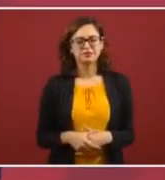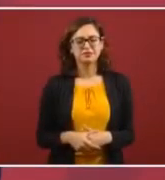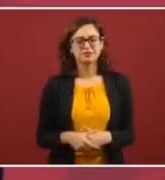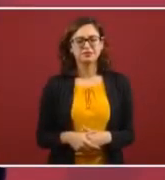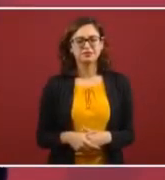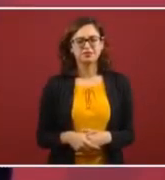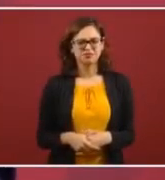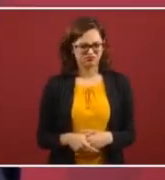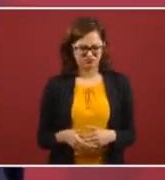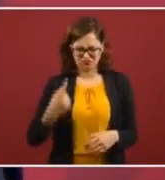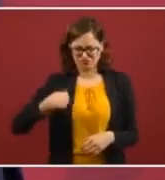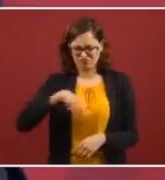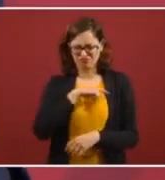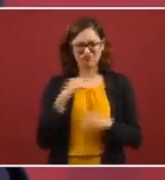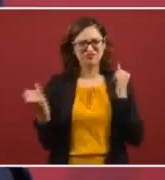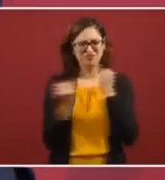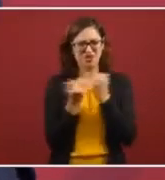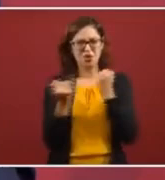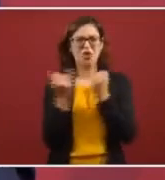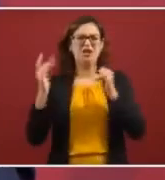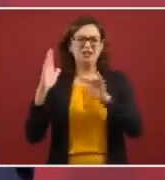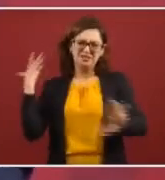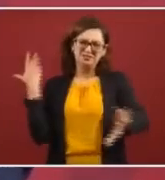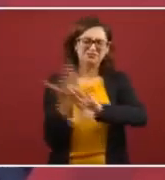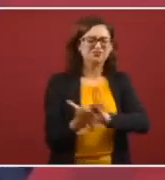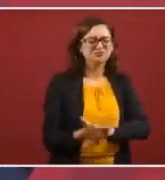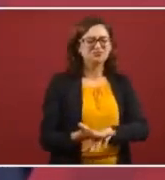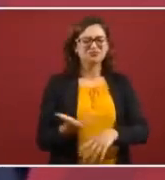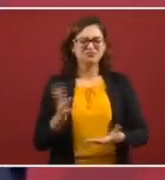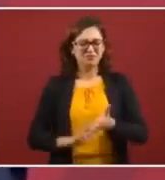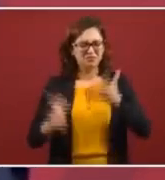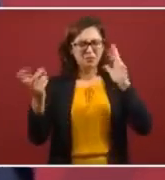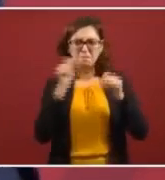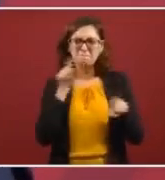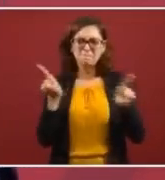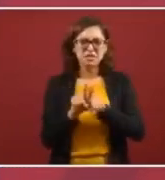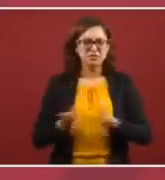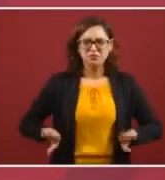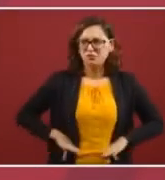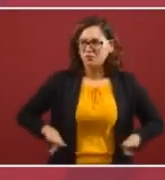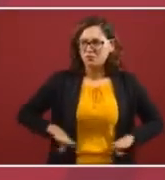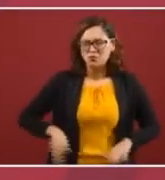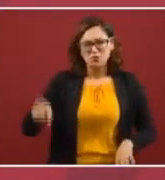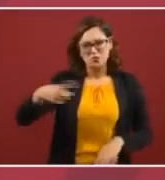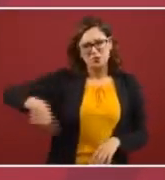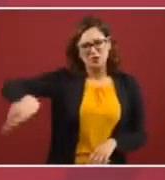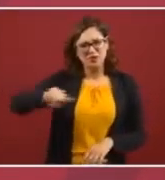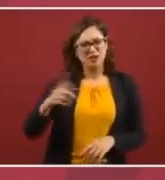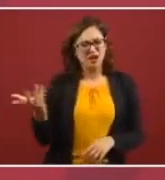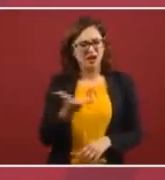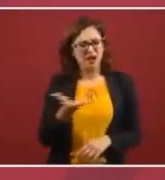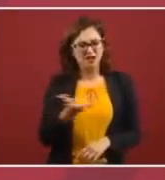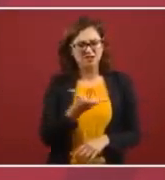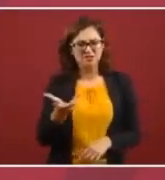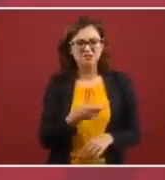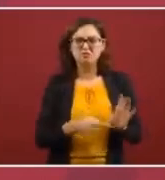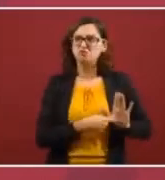even using the ex-president's names, like the way they used to do it.